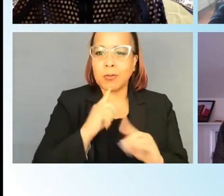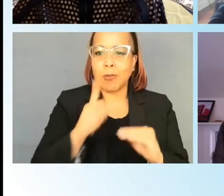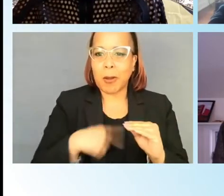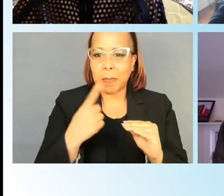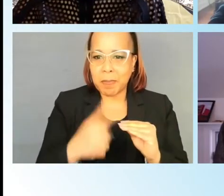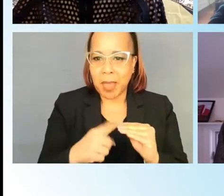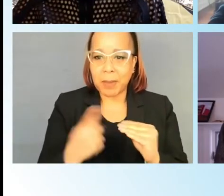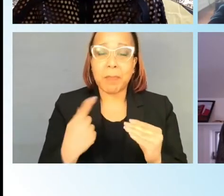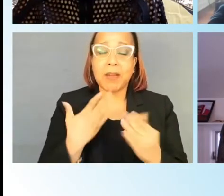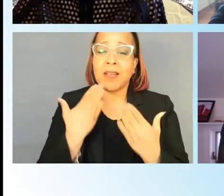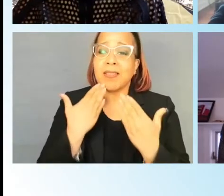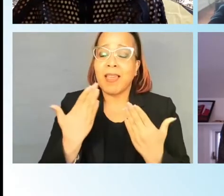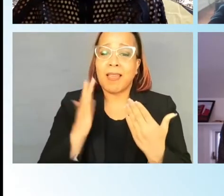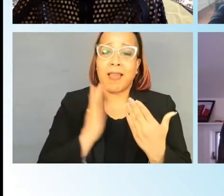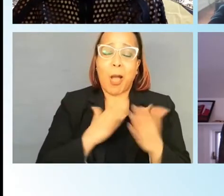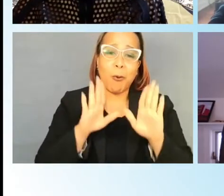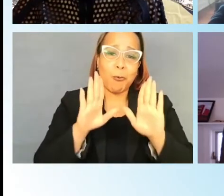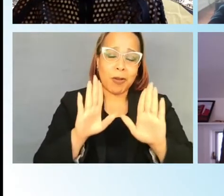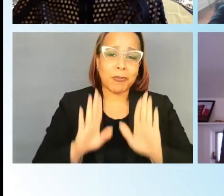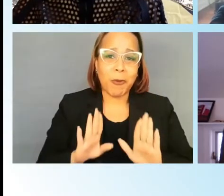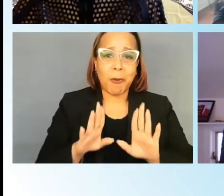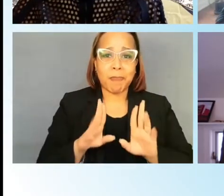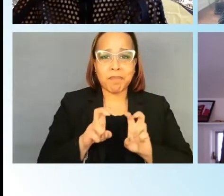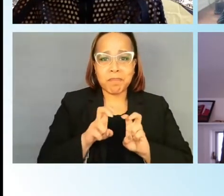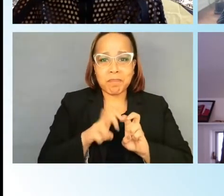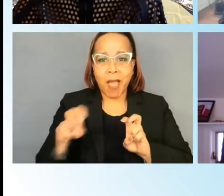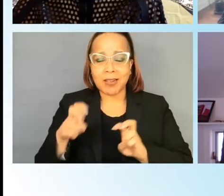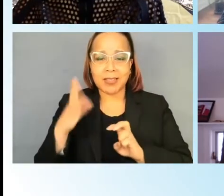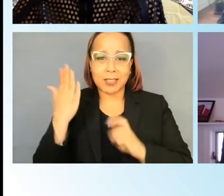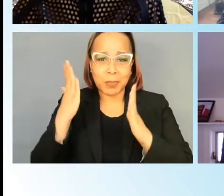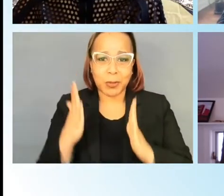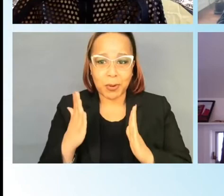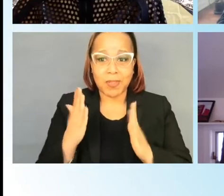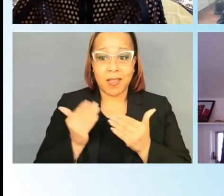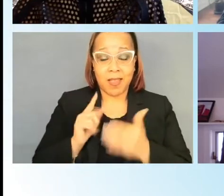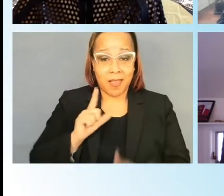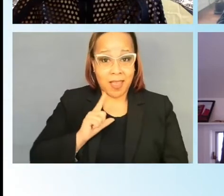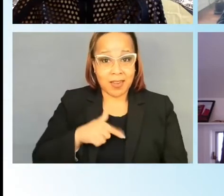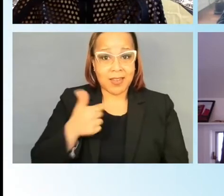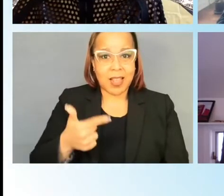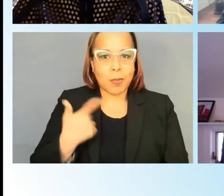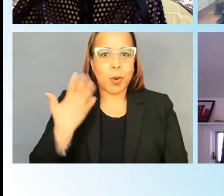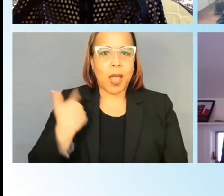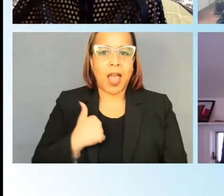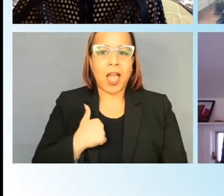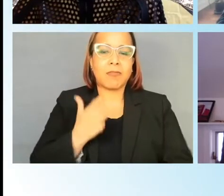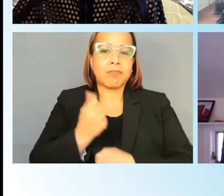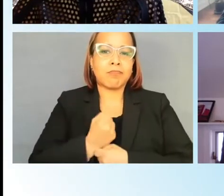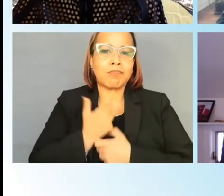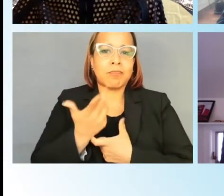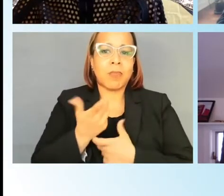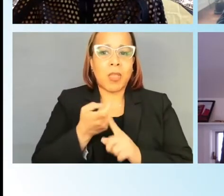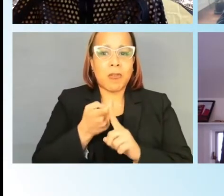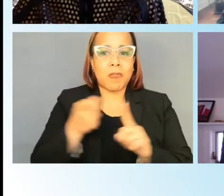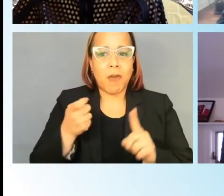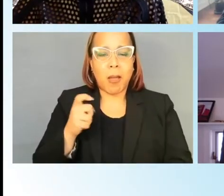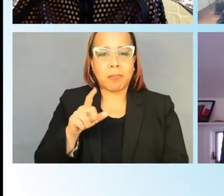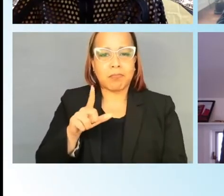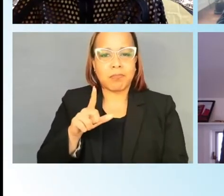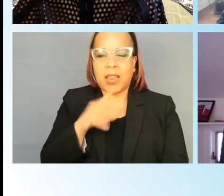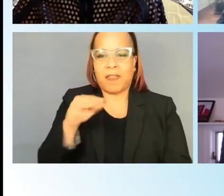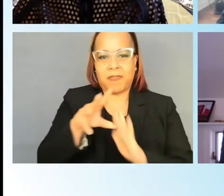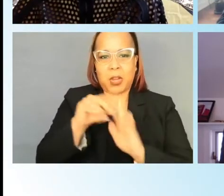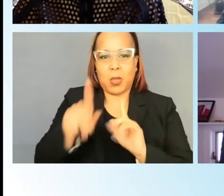thanking our wonderful panelists and speakers. Next up, we'll have a spoken word performance from Logan Liu and a video about